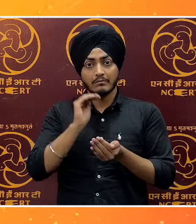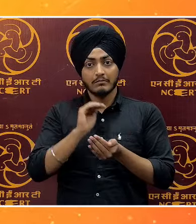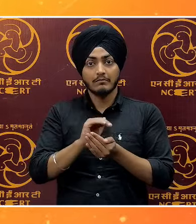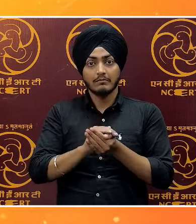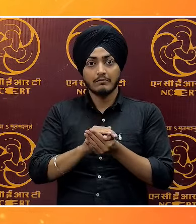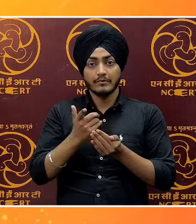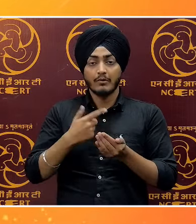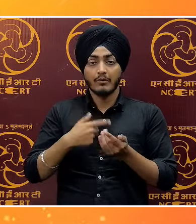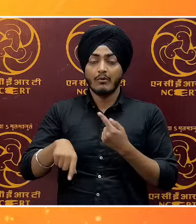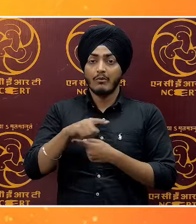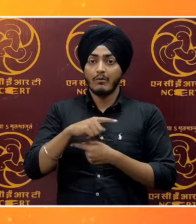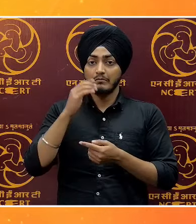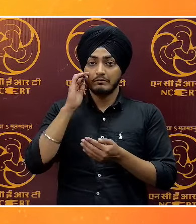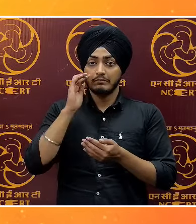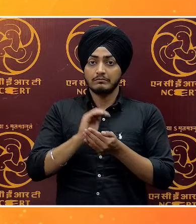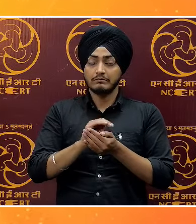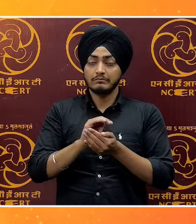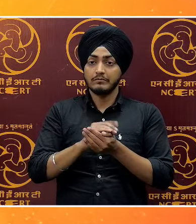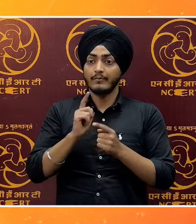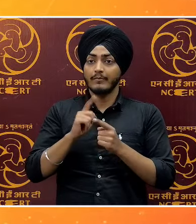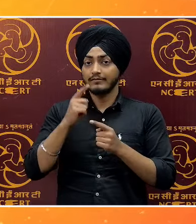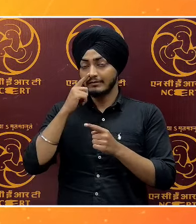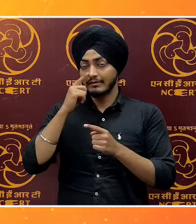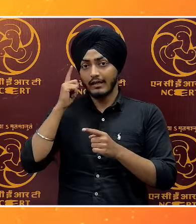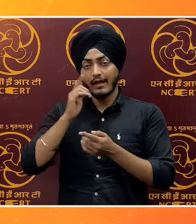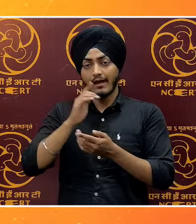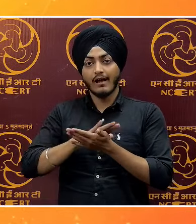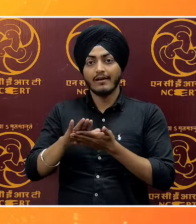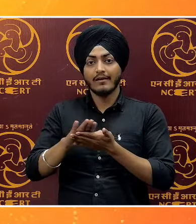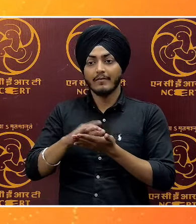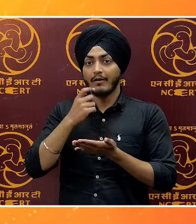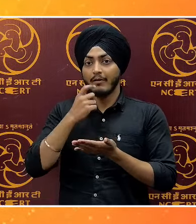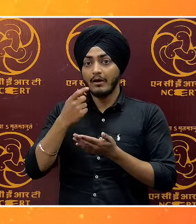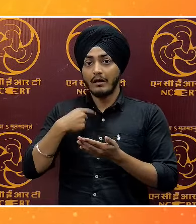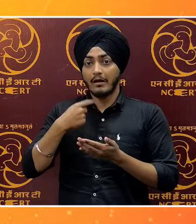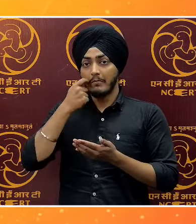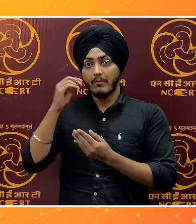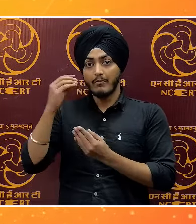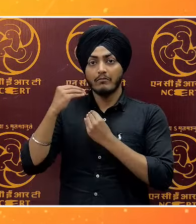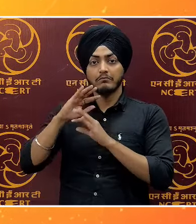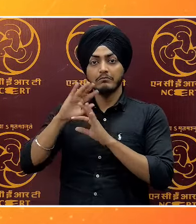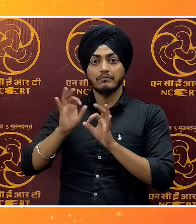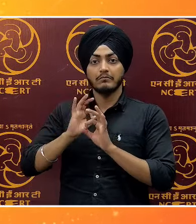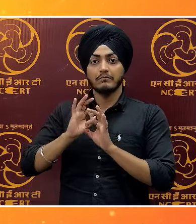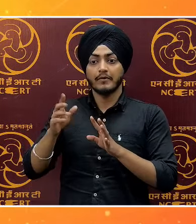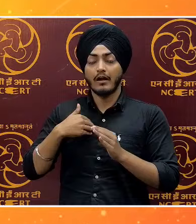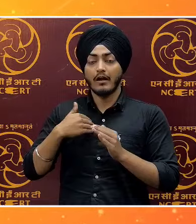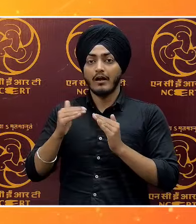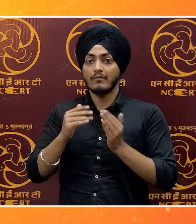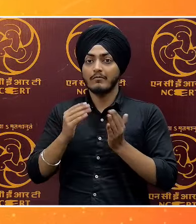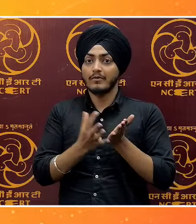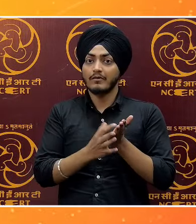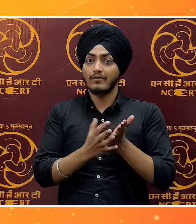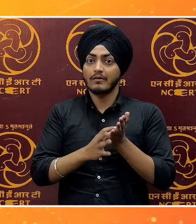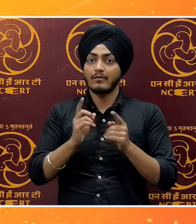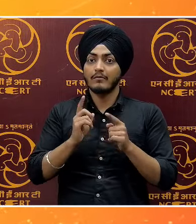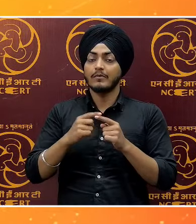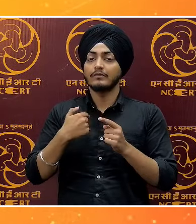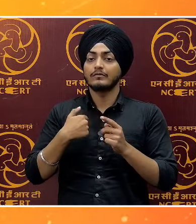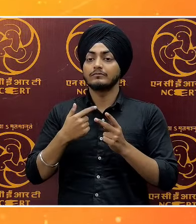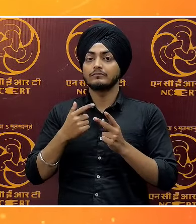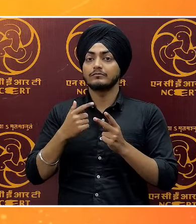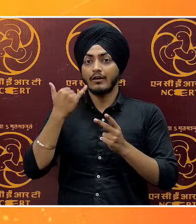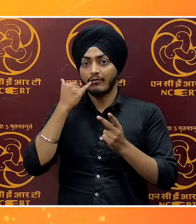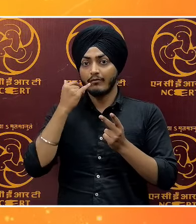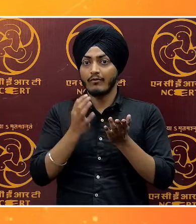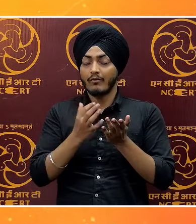my father used to make us learn our home address by heart. Always, you know, every evening he used to listen to the address, speak